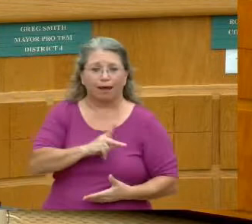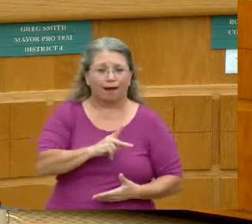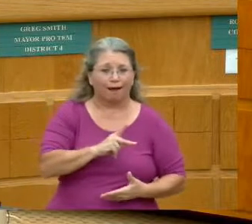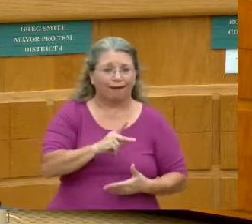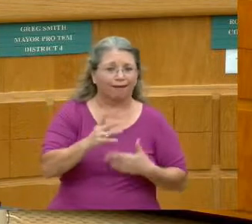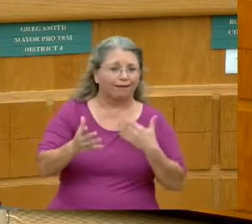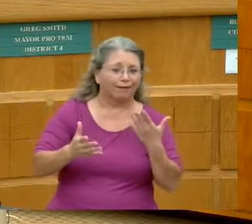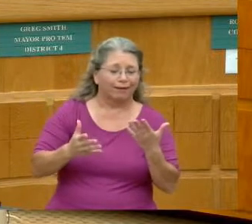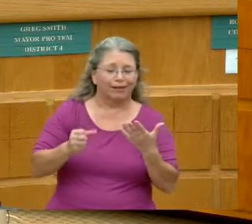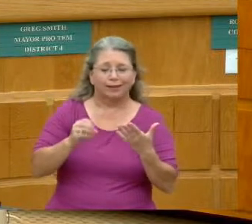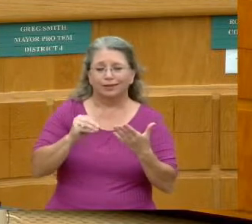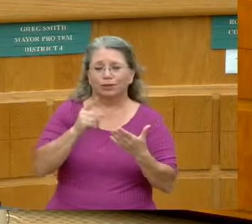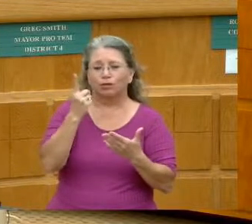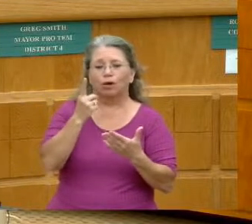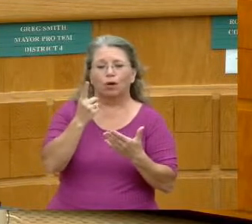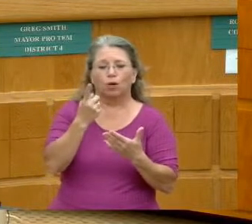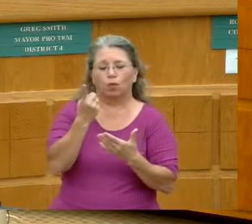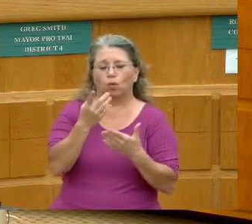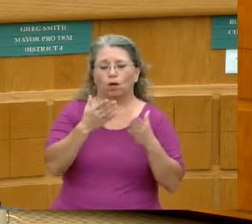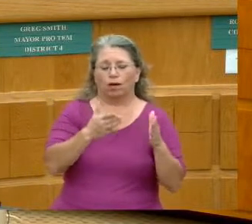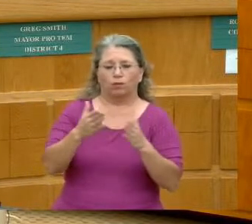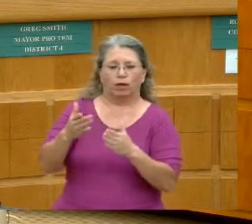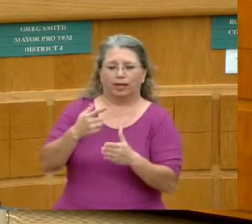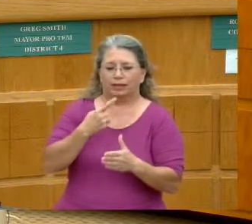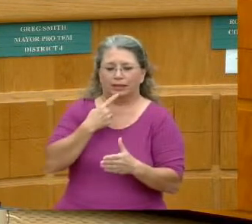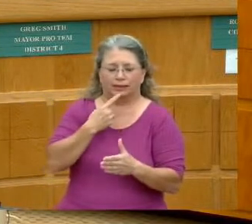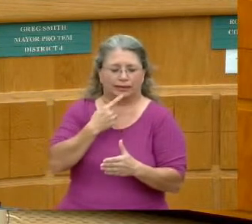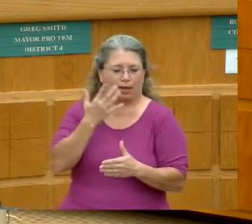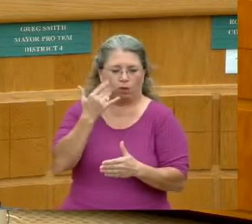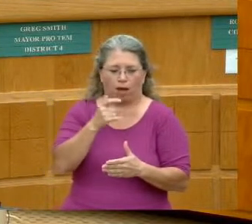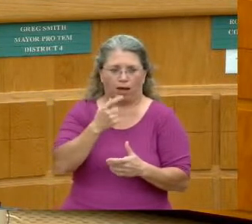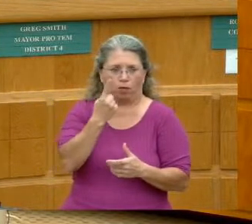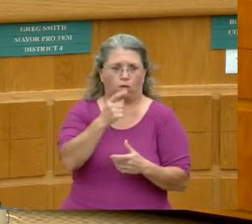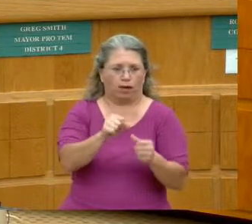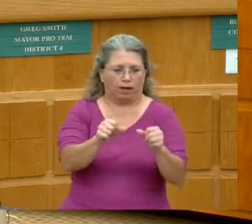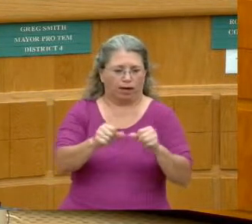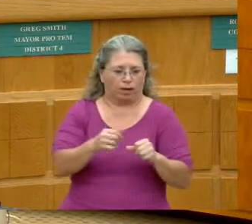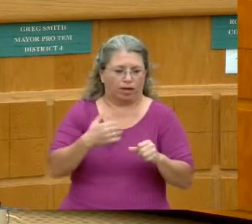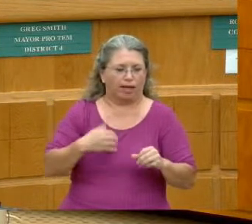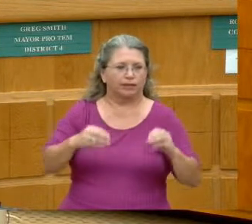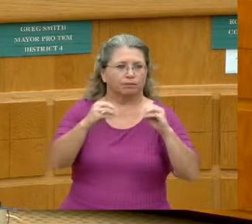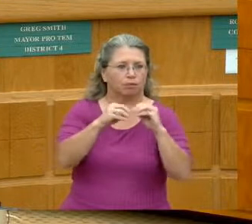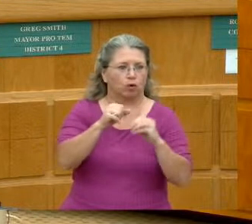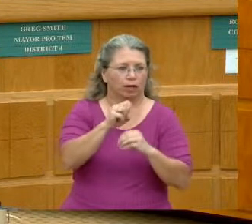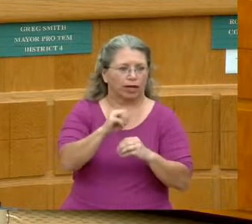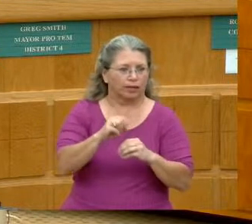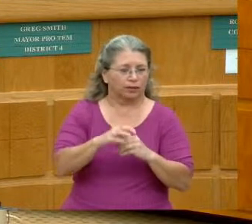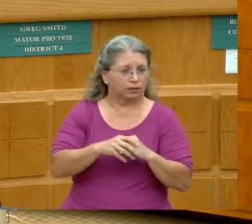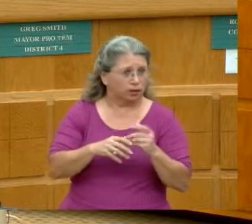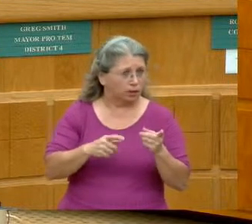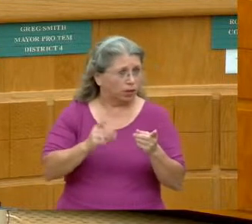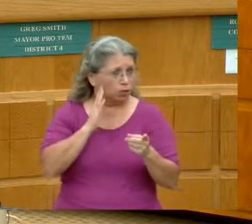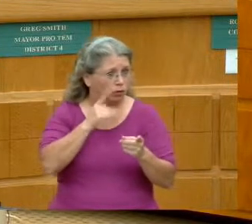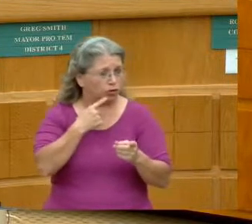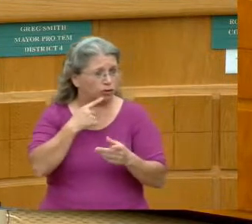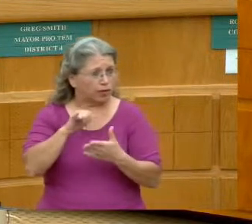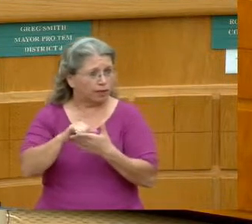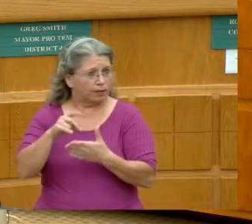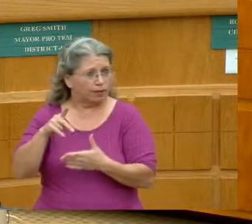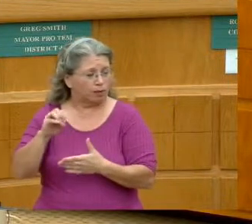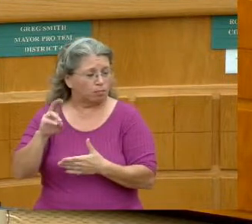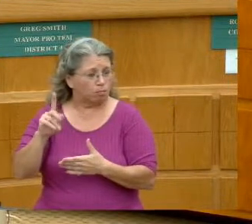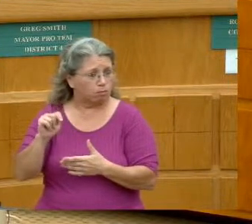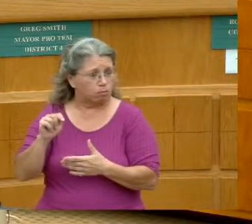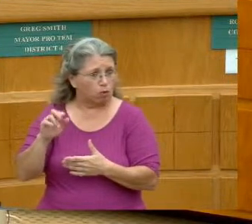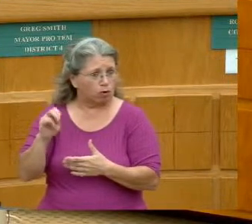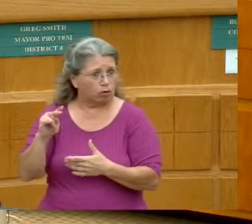specifically why this area right here has more cases than all the other ones. Is, say, Port Aransas one of those areas, though, that you've looked into? We